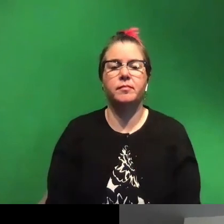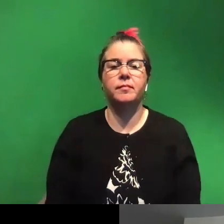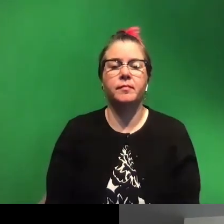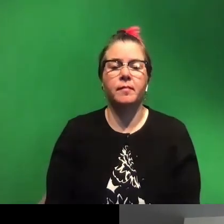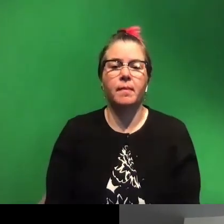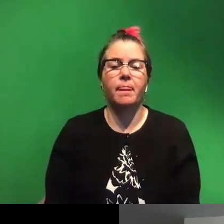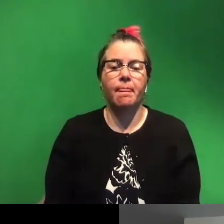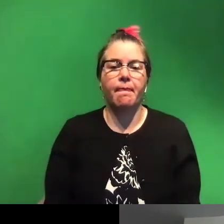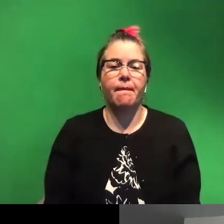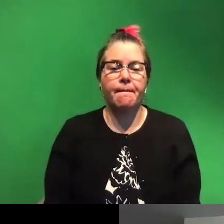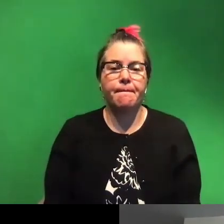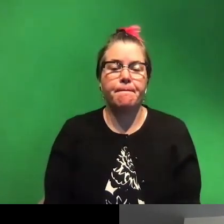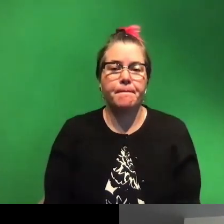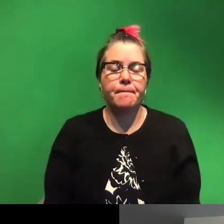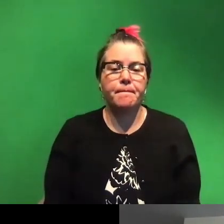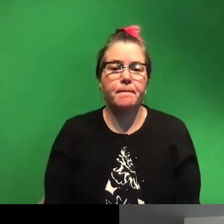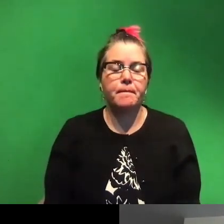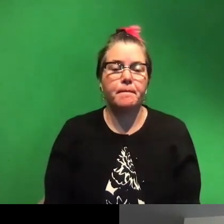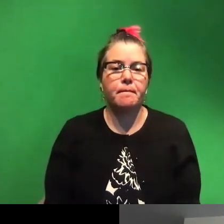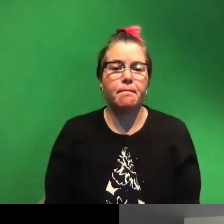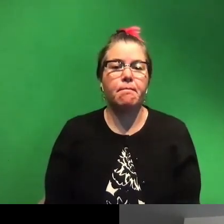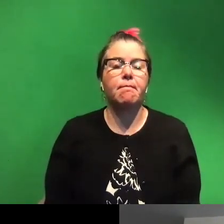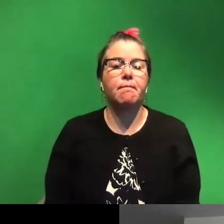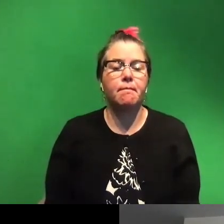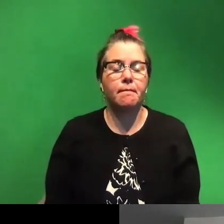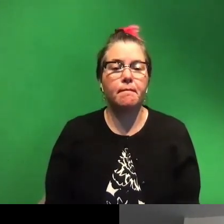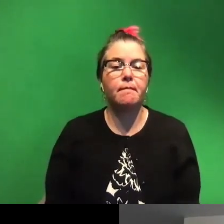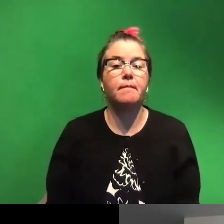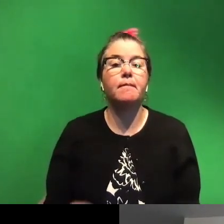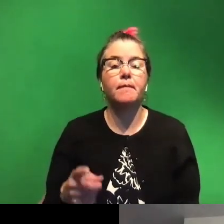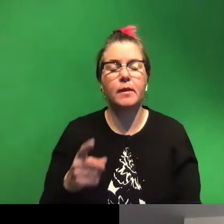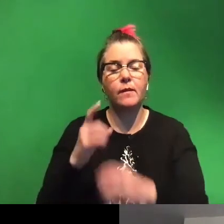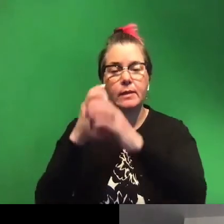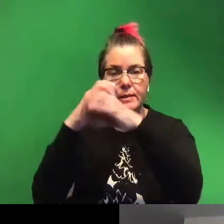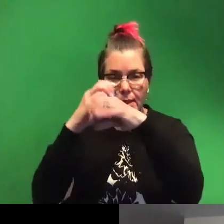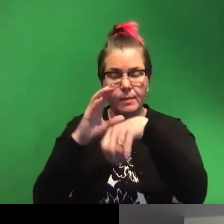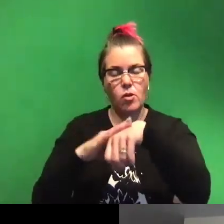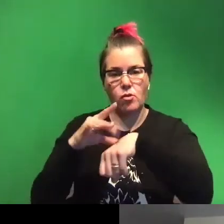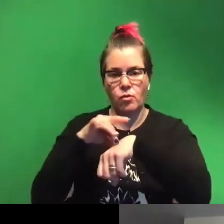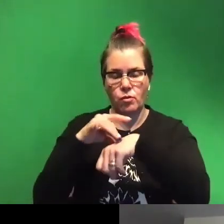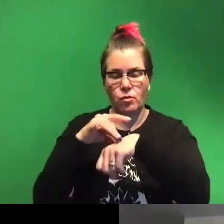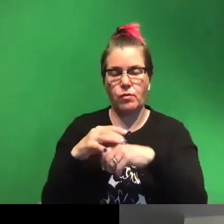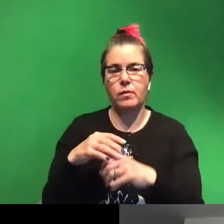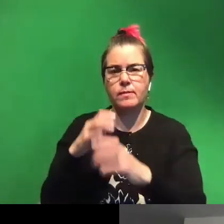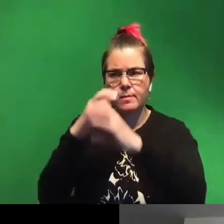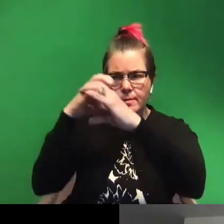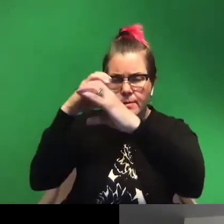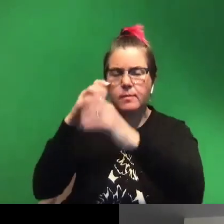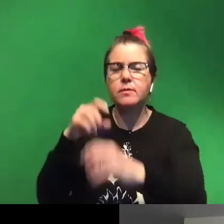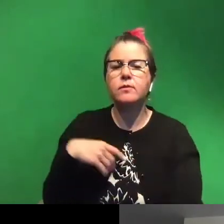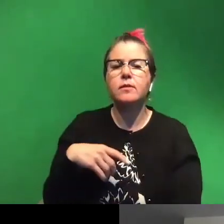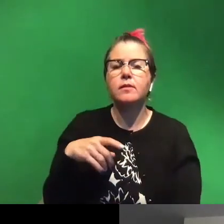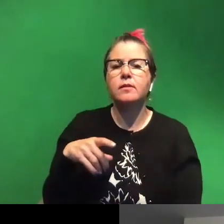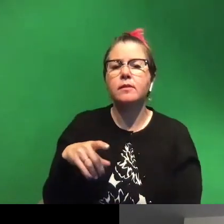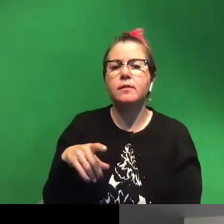gamma ray bursts. Right. Cool. And then we take telescopes on Earth and try to point whatever